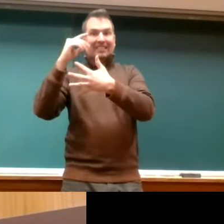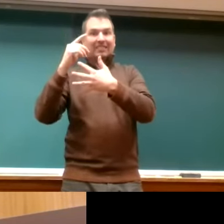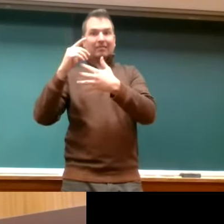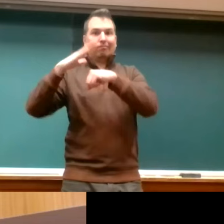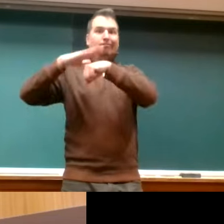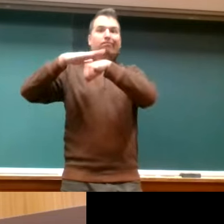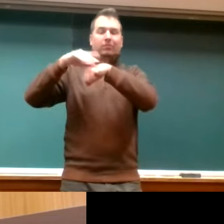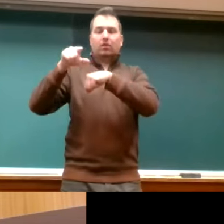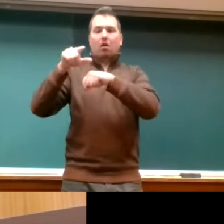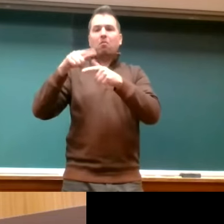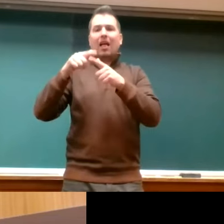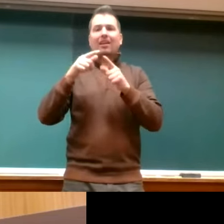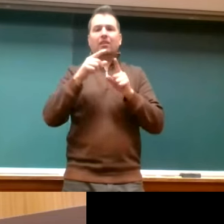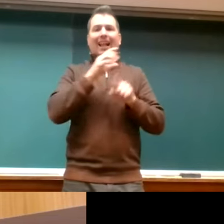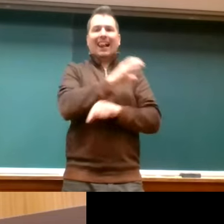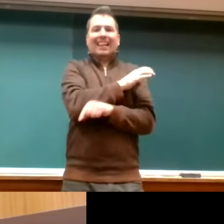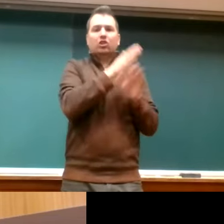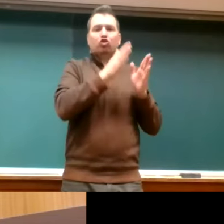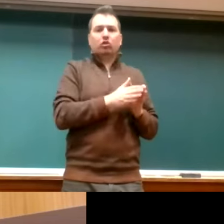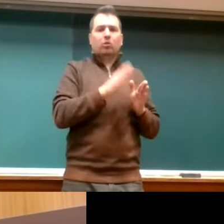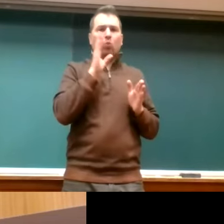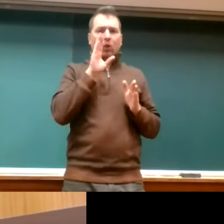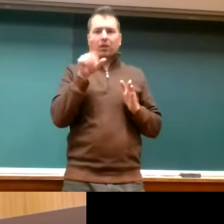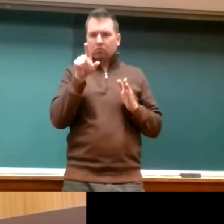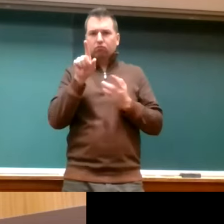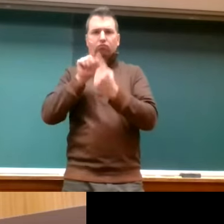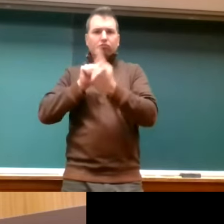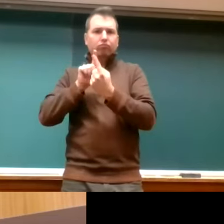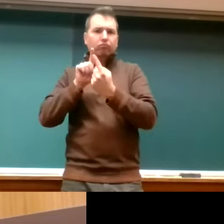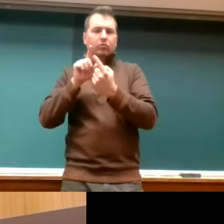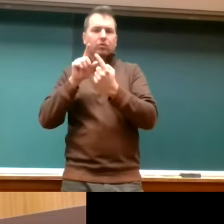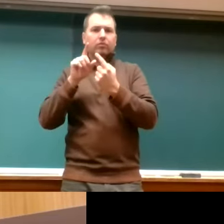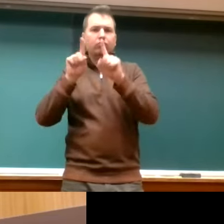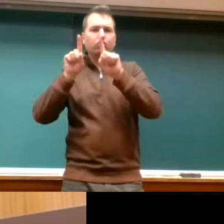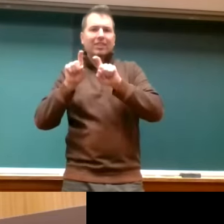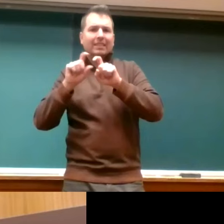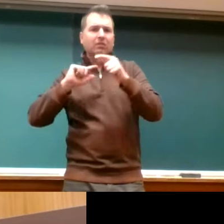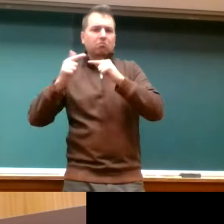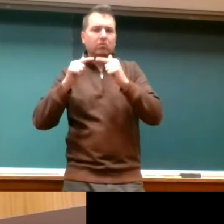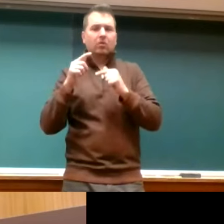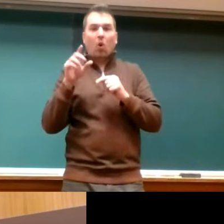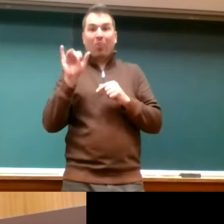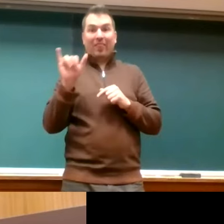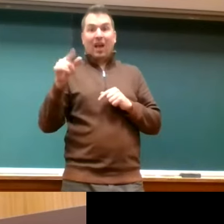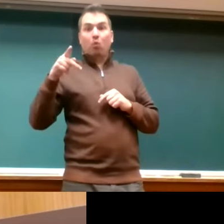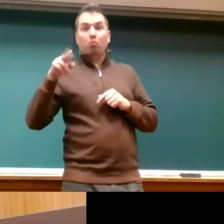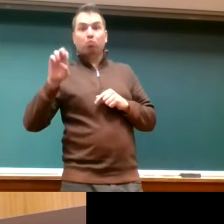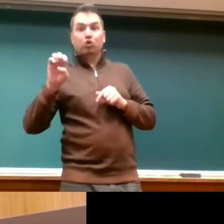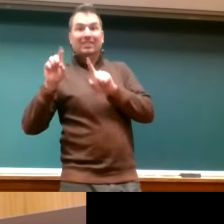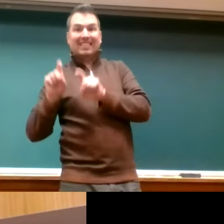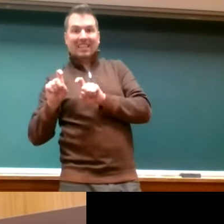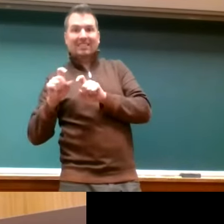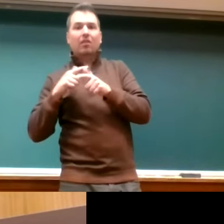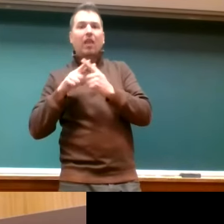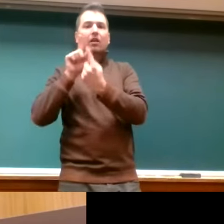other clinicians to see if they're appropriate for the group. So they do that online, pre-screening and pre-testing. And